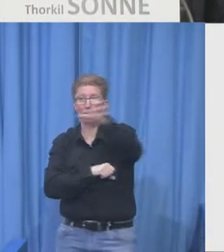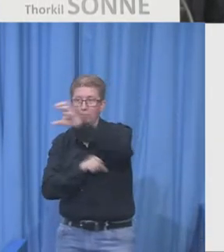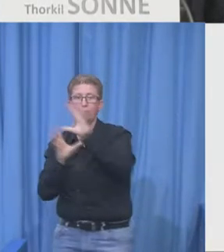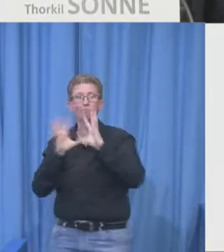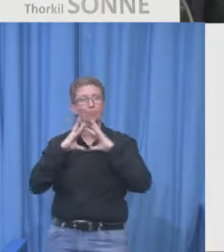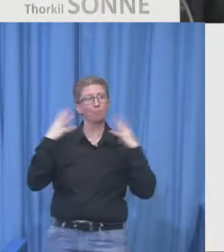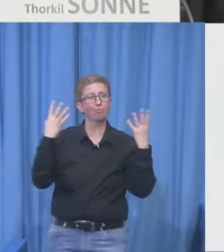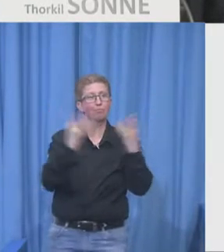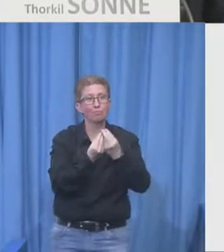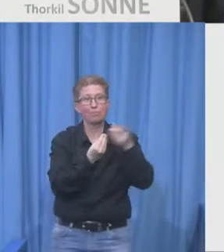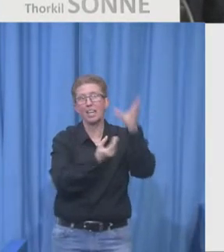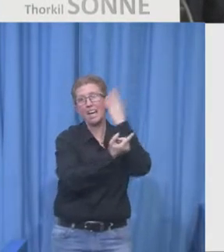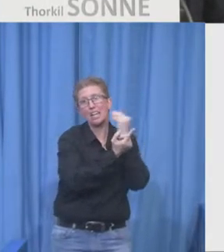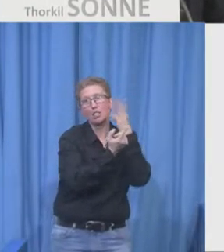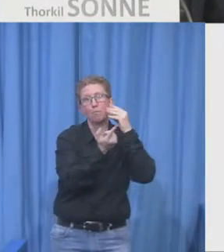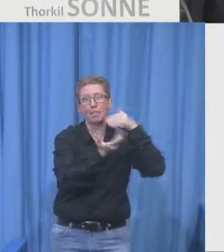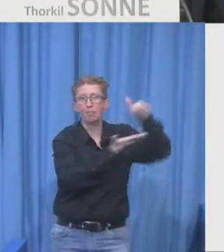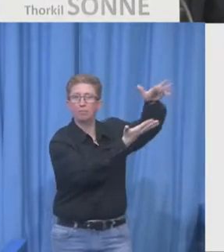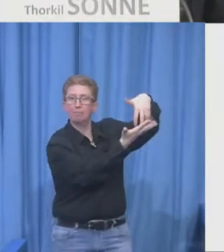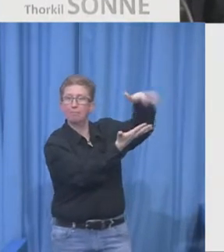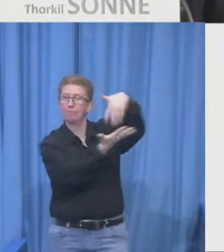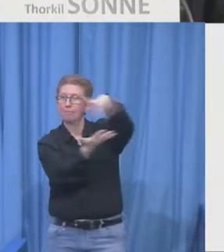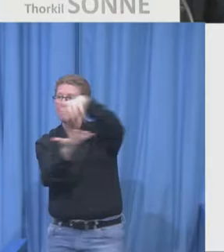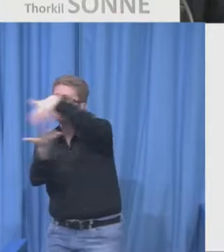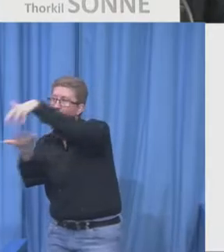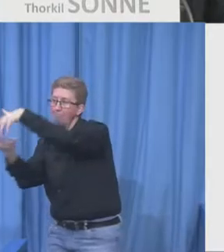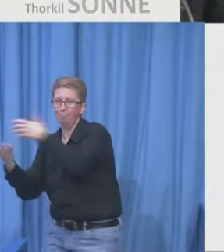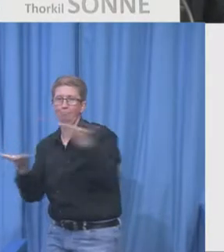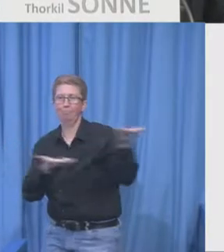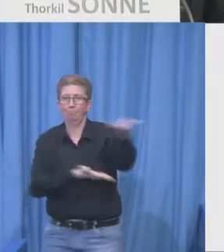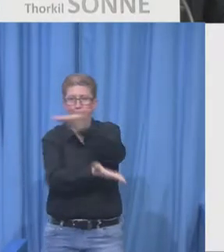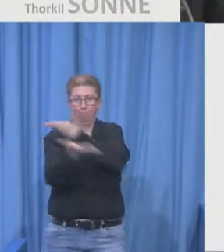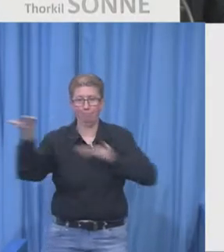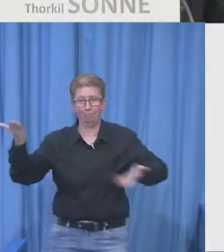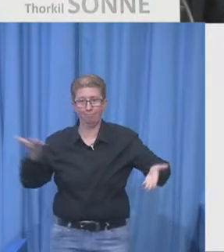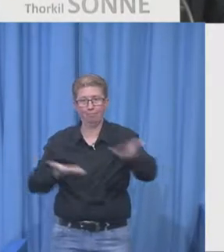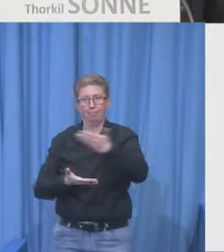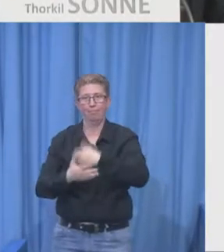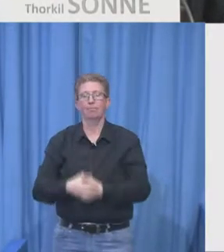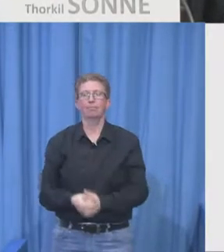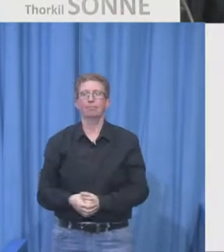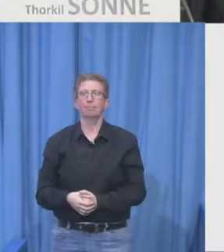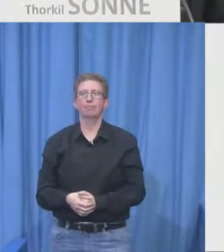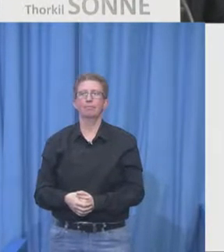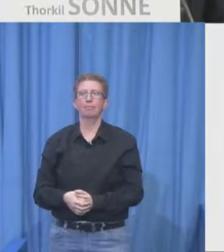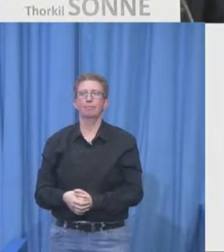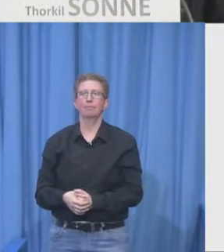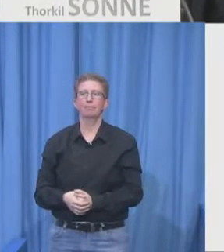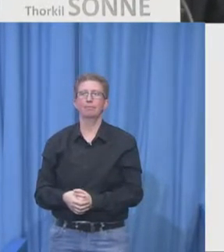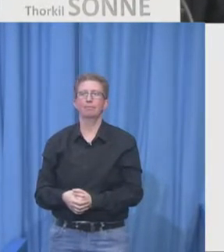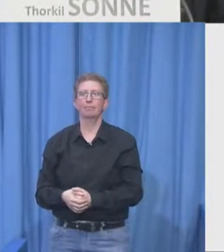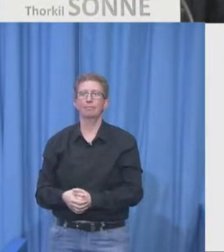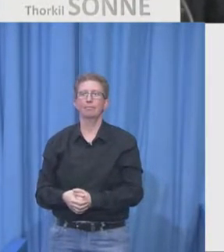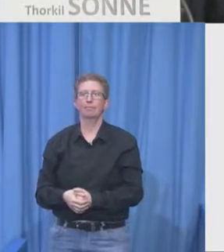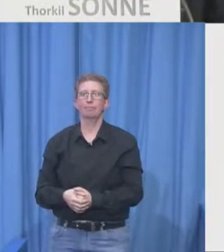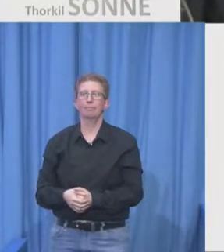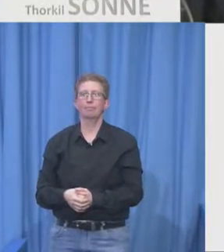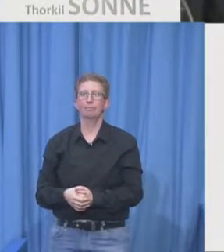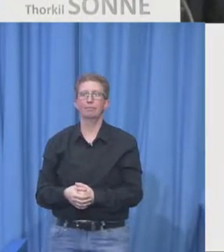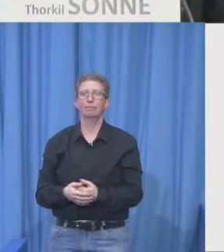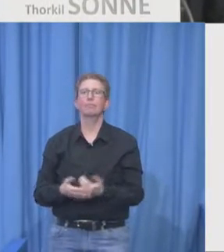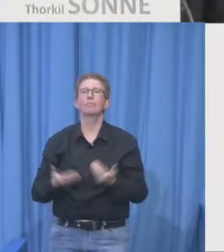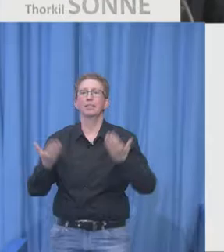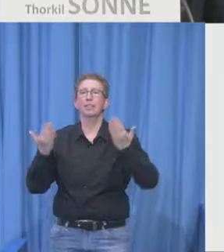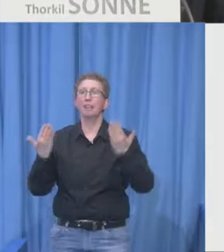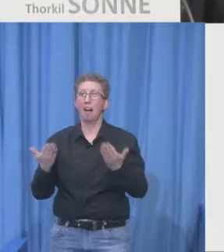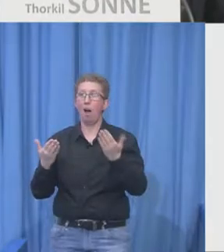company onboarding, very much in the English-speaking countries, like in Australia.